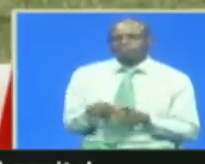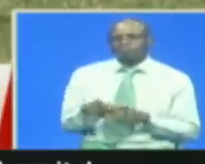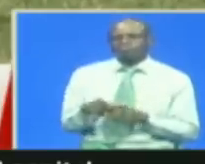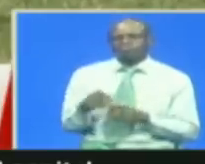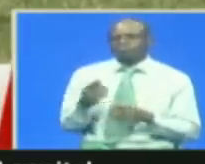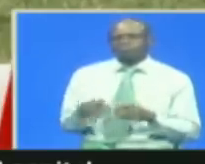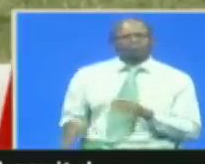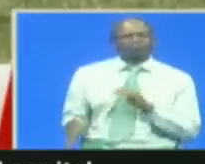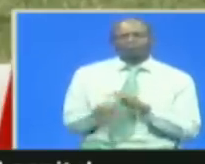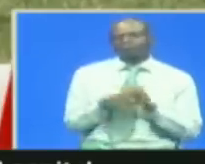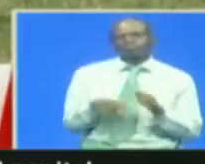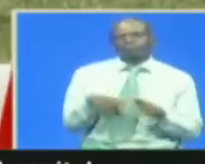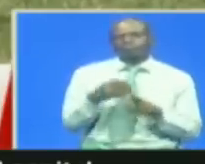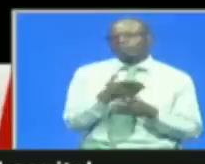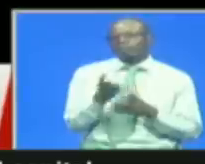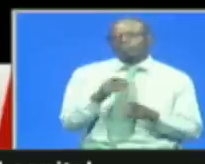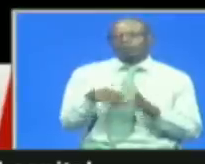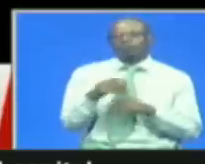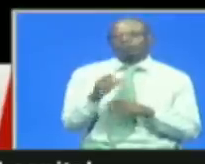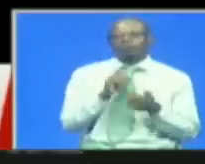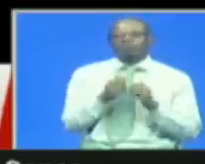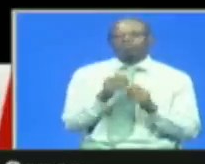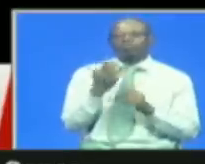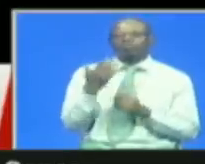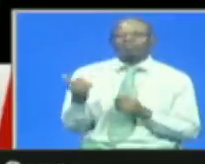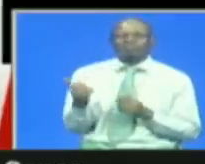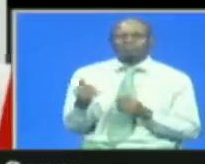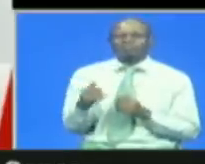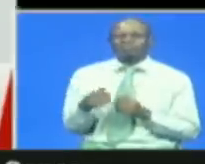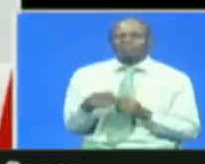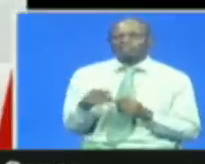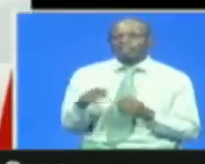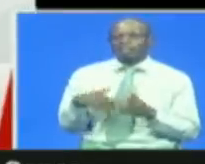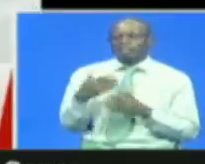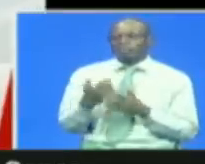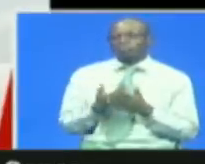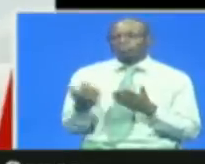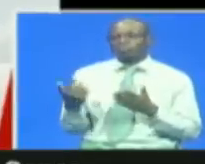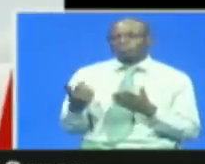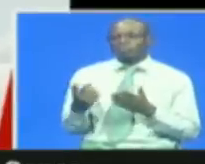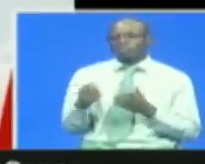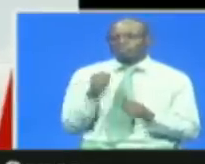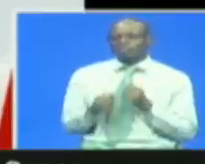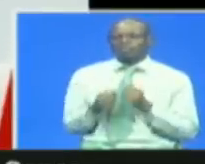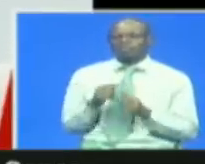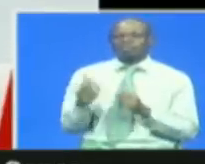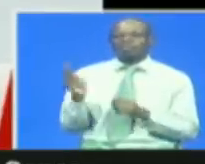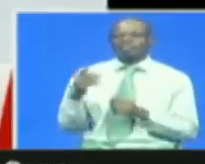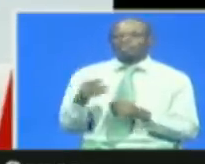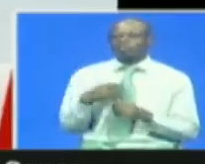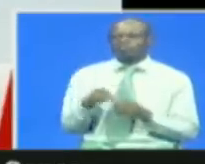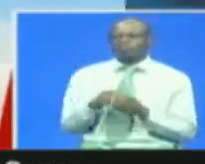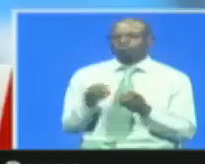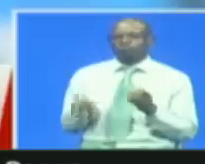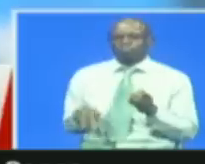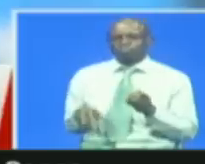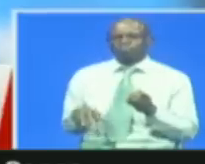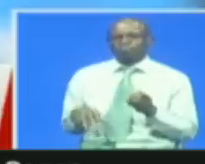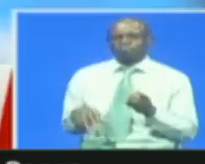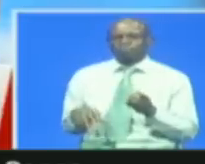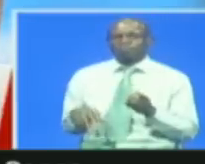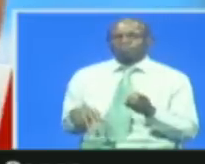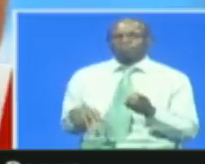out of competition. Why? Last week, Athletics Kenya had to drop 100 meters and 200 meters champion Maximila